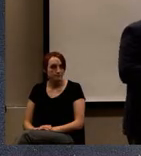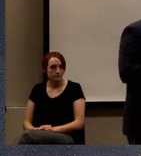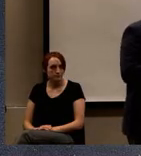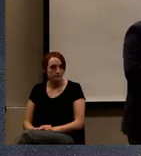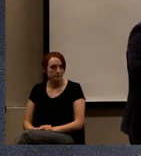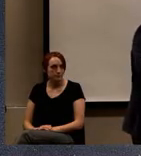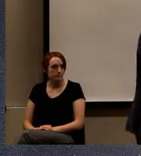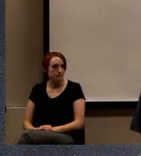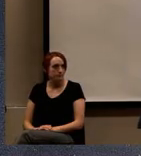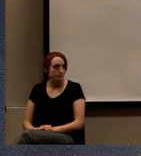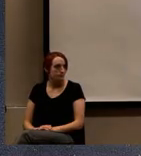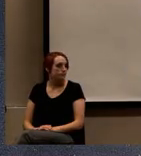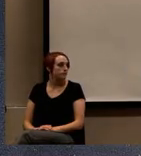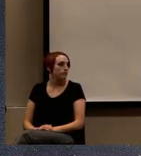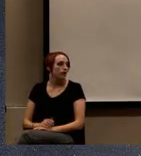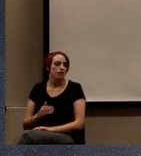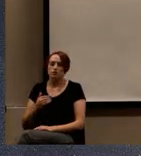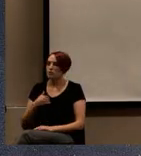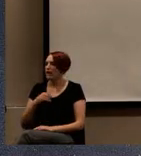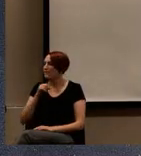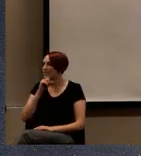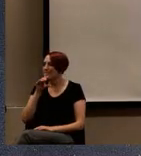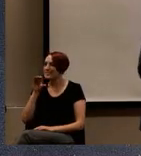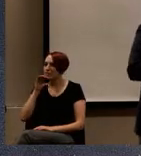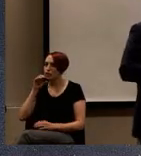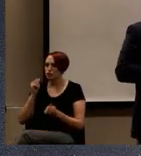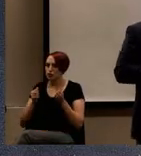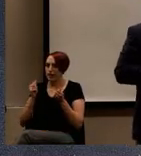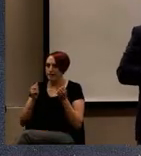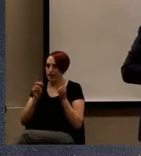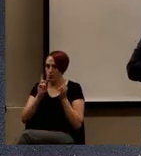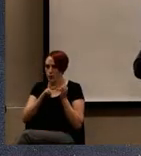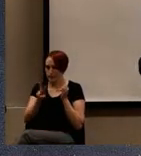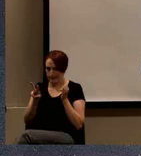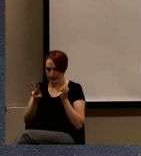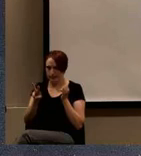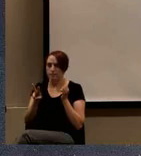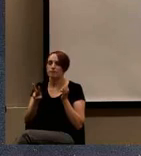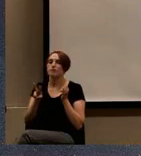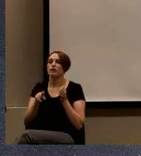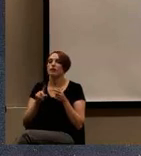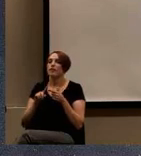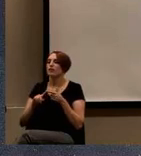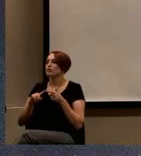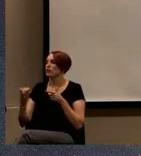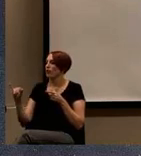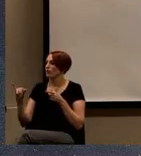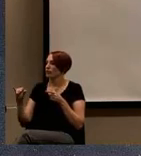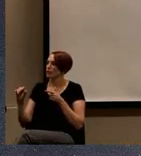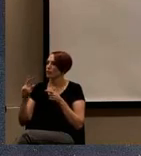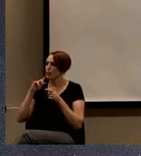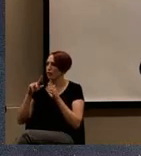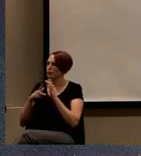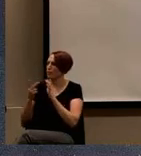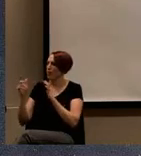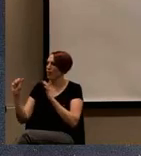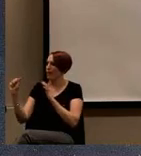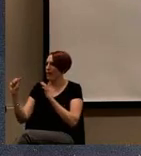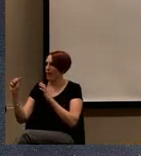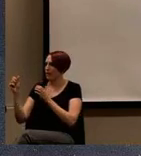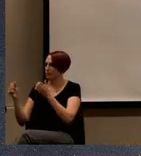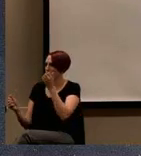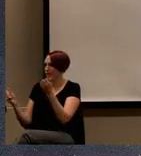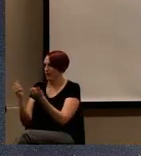moment, we have our senior driving website, but there's also a website for the AAA Foundation for Traffic Safety that has all